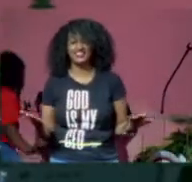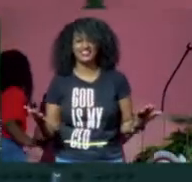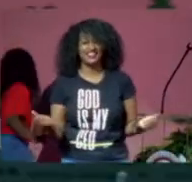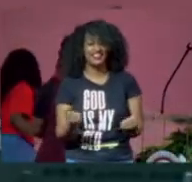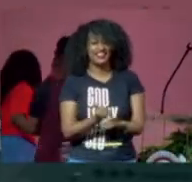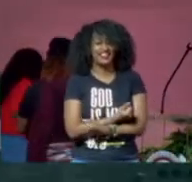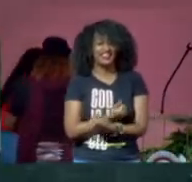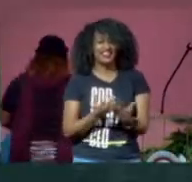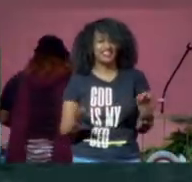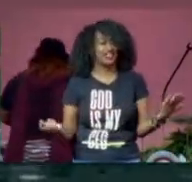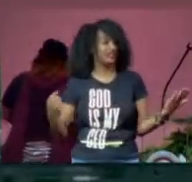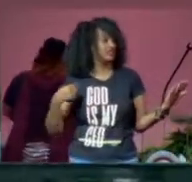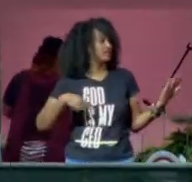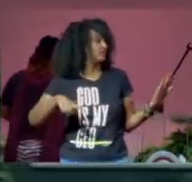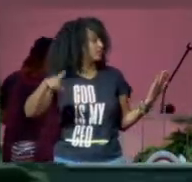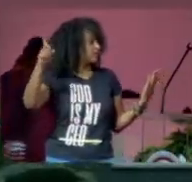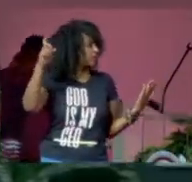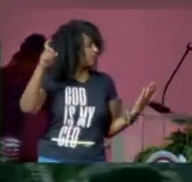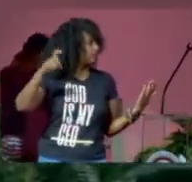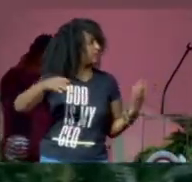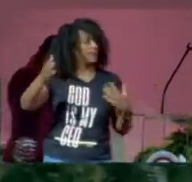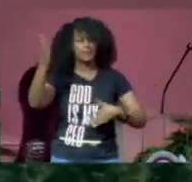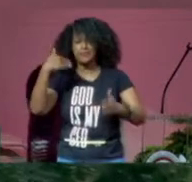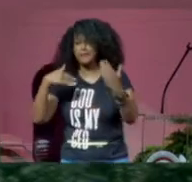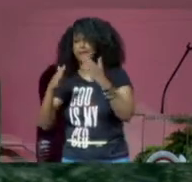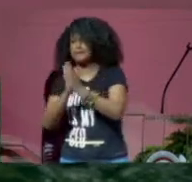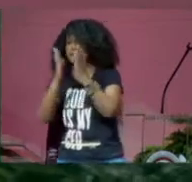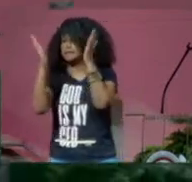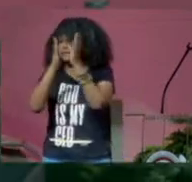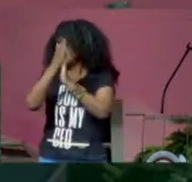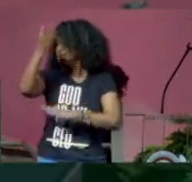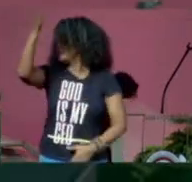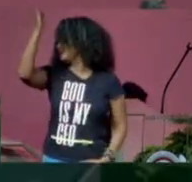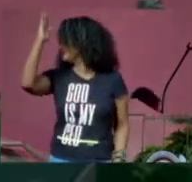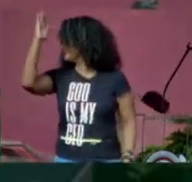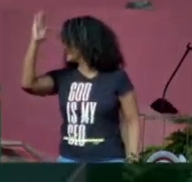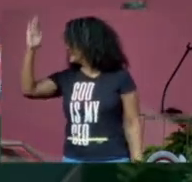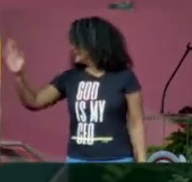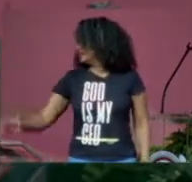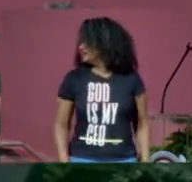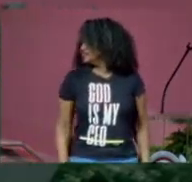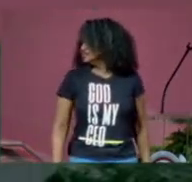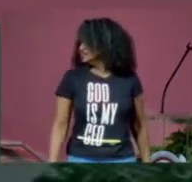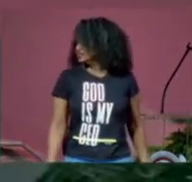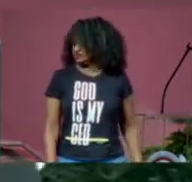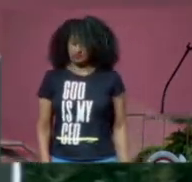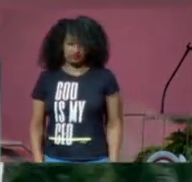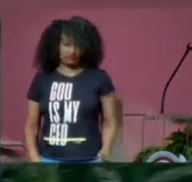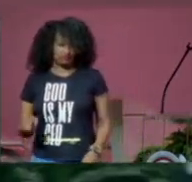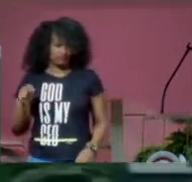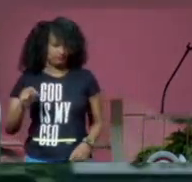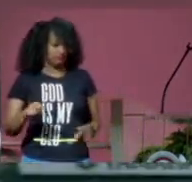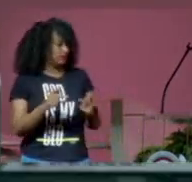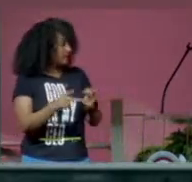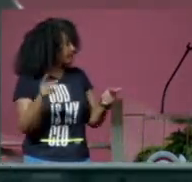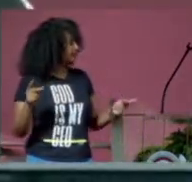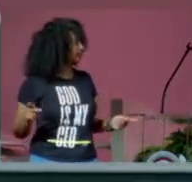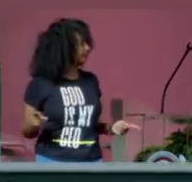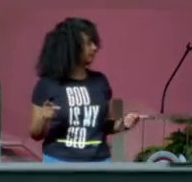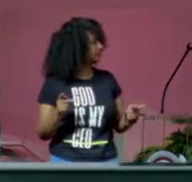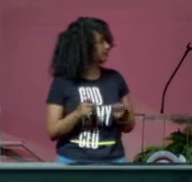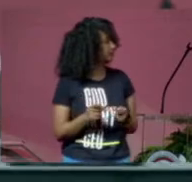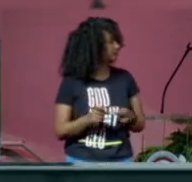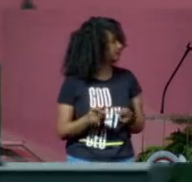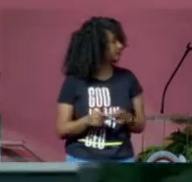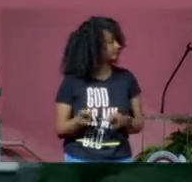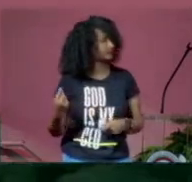Everything that I need. Come on and give God one more clap of praise here in this place.